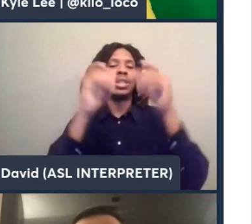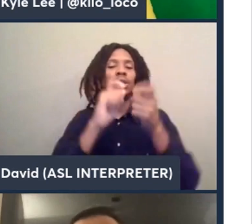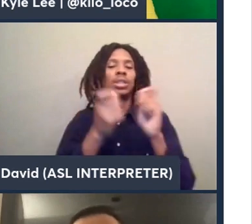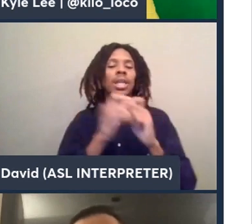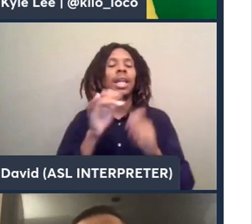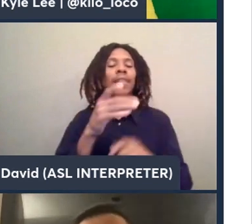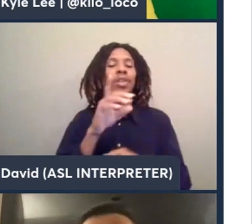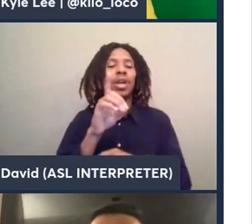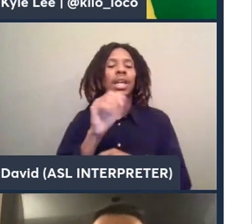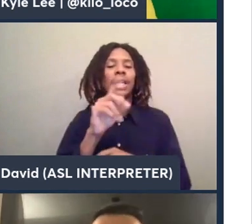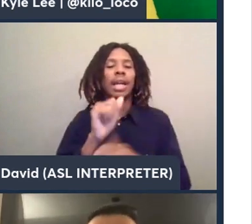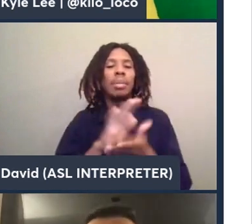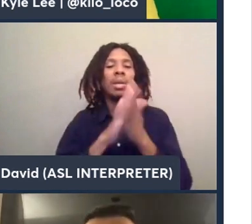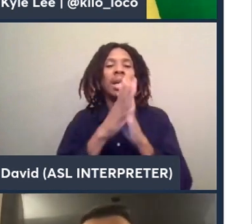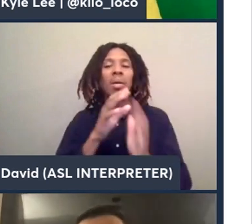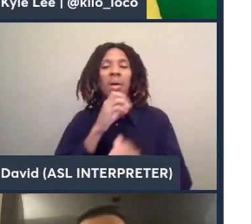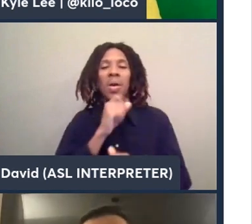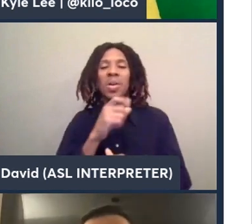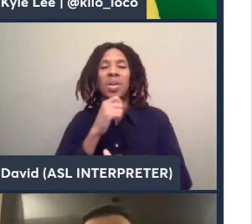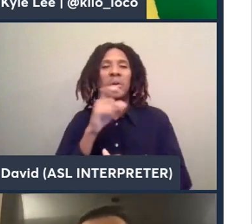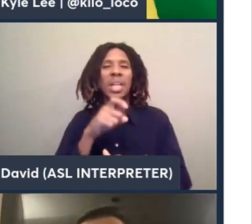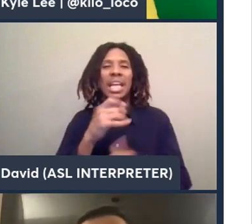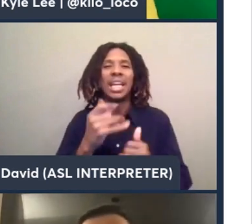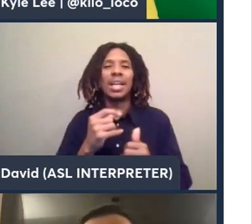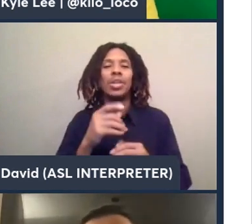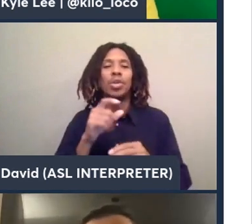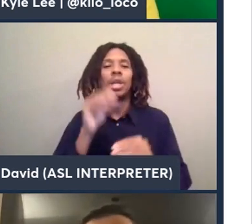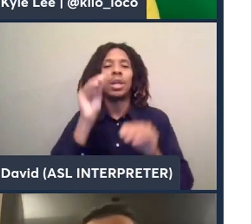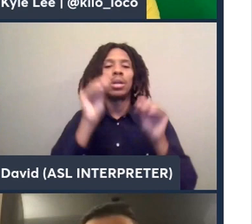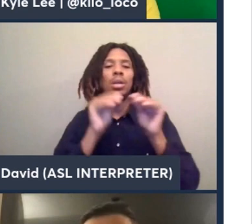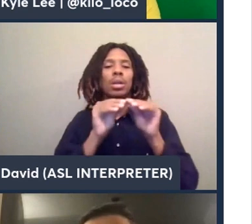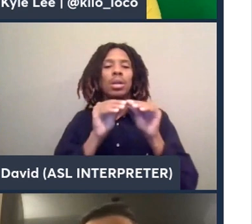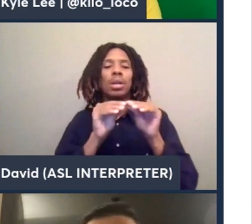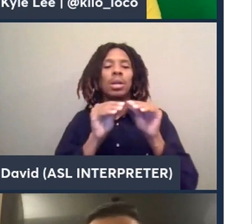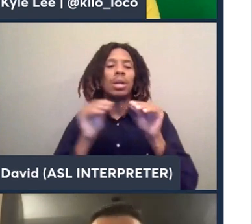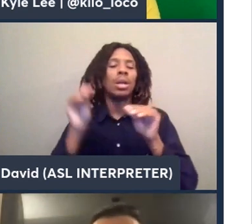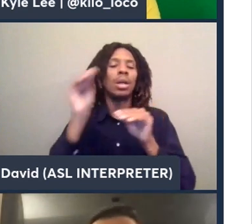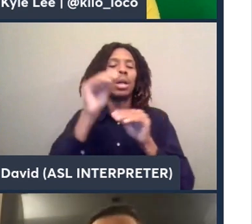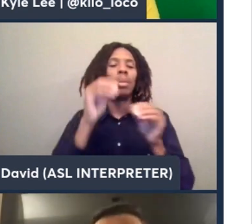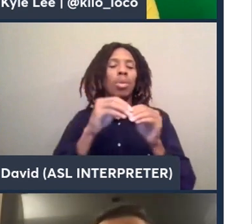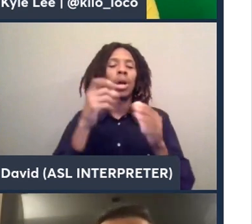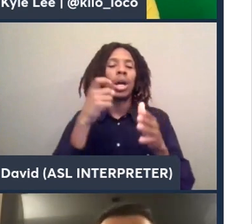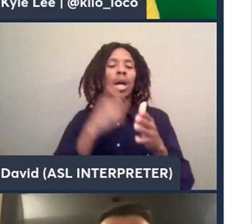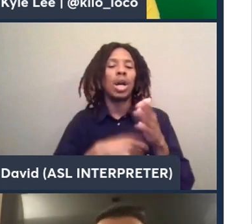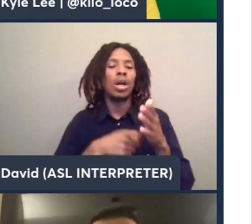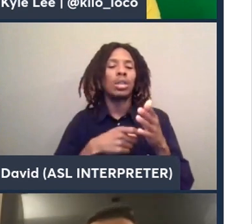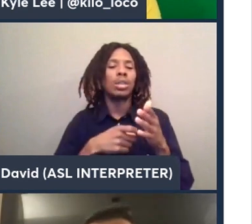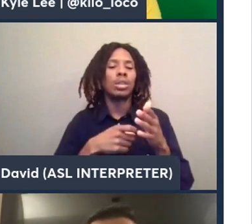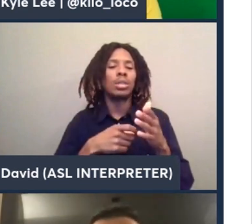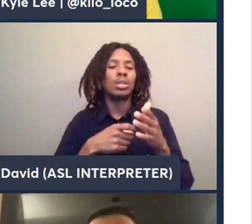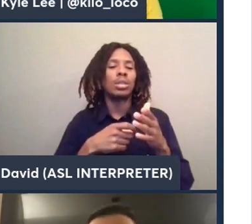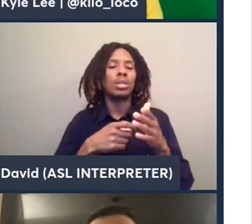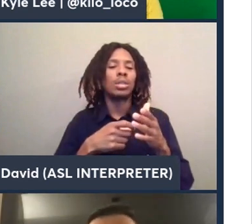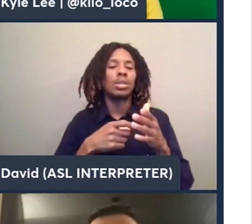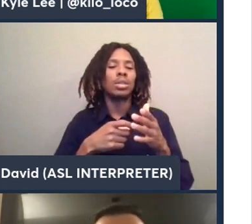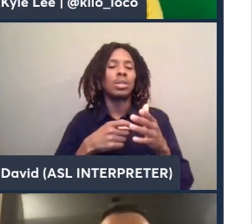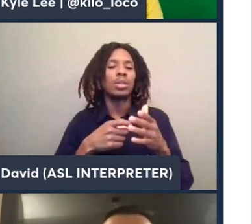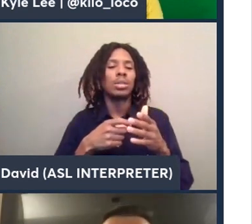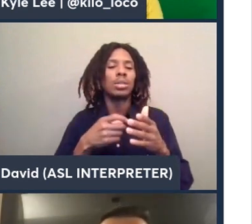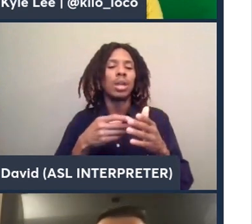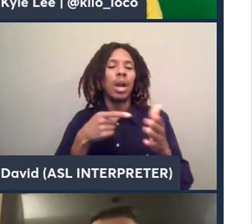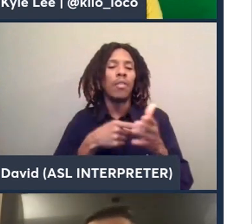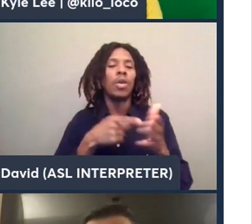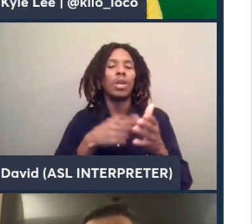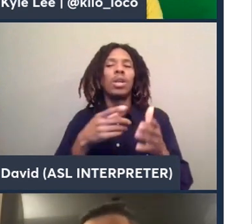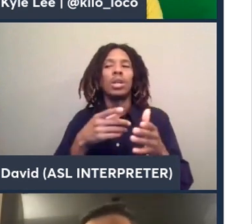and you don't need it as fast, you can move to more cost efficient storage classes. You can get an event for that to make a record